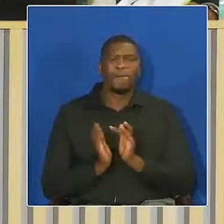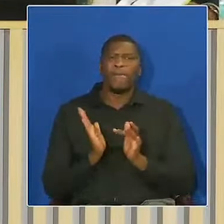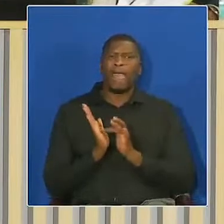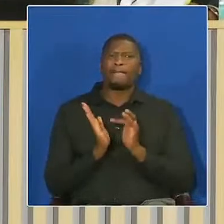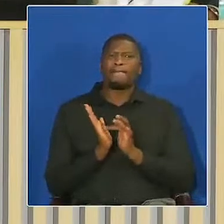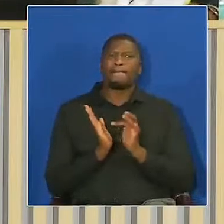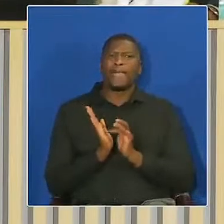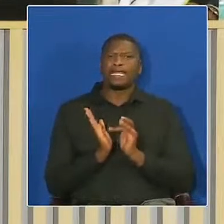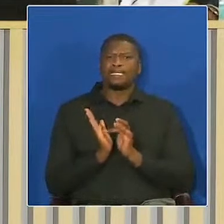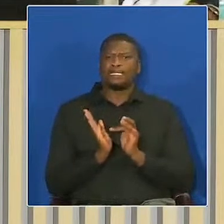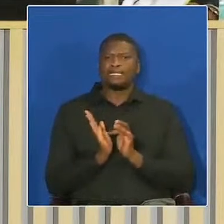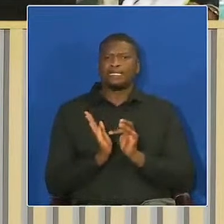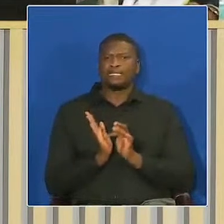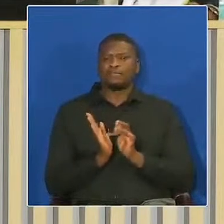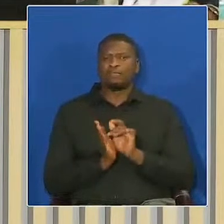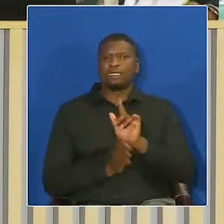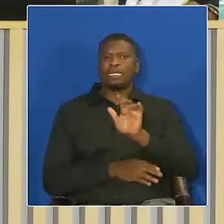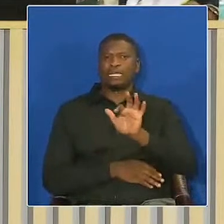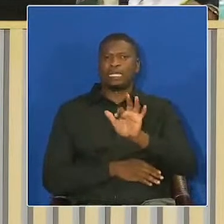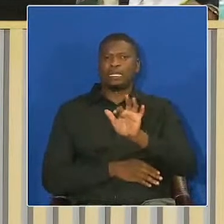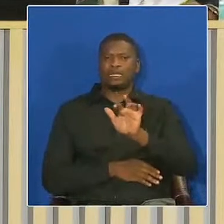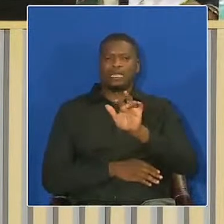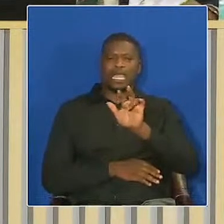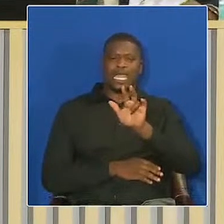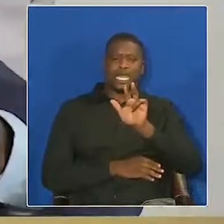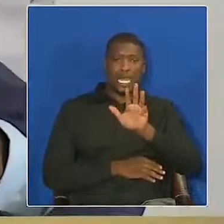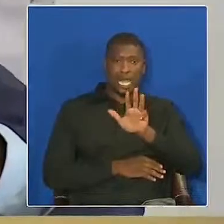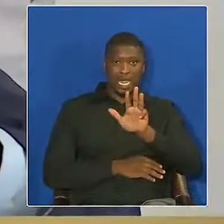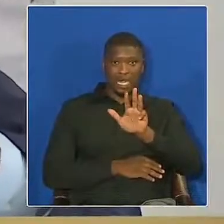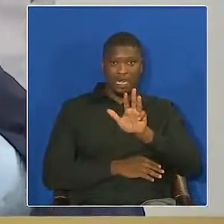page 89, General,